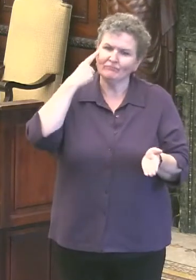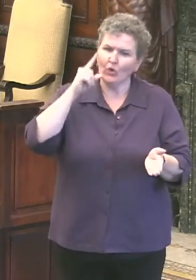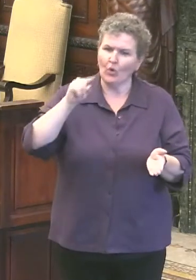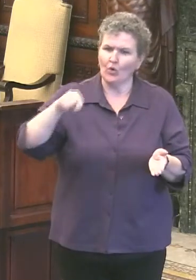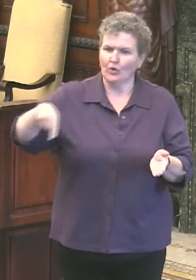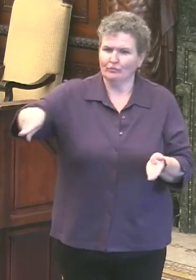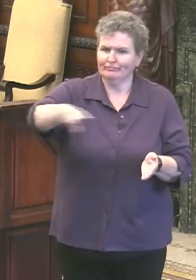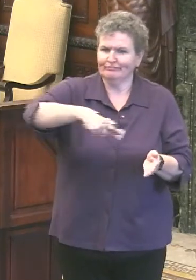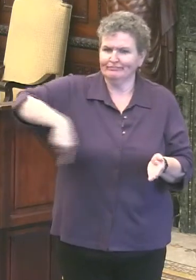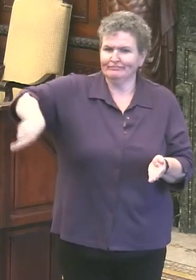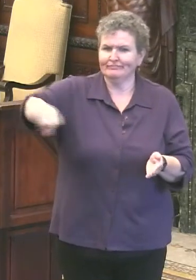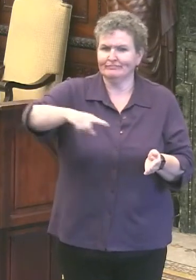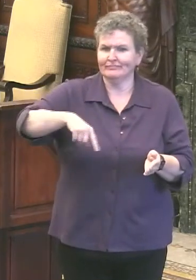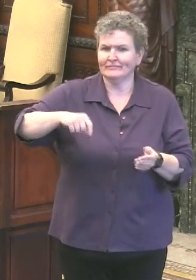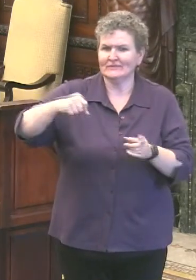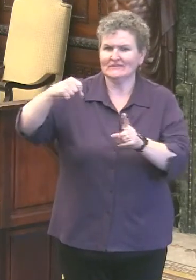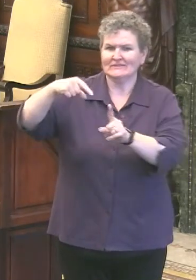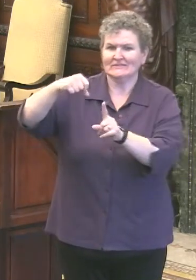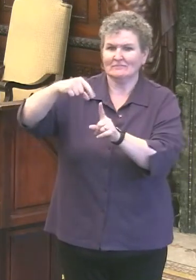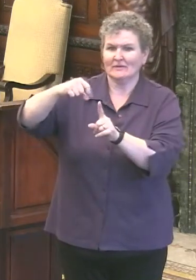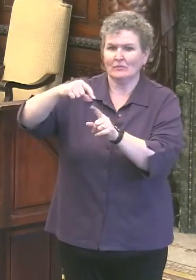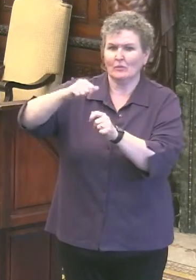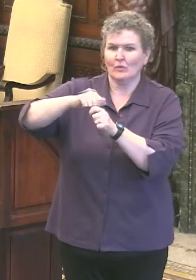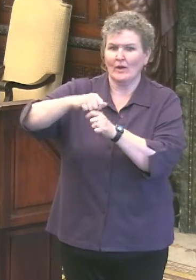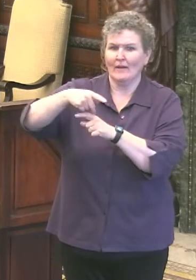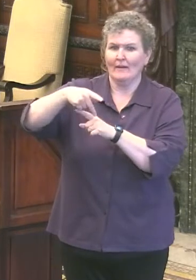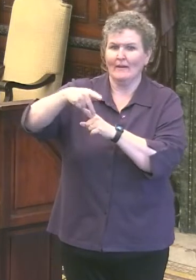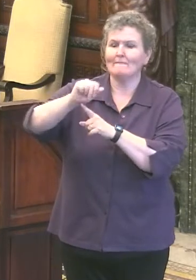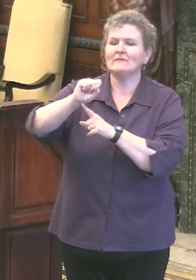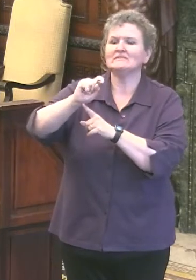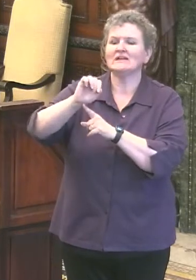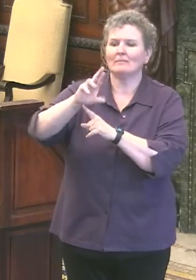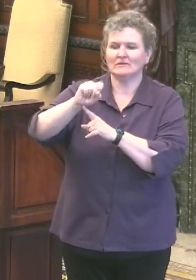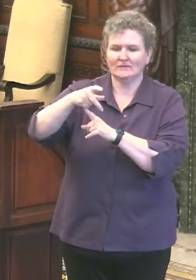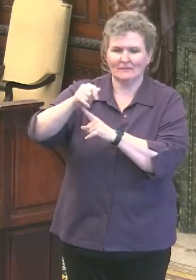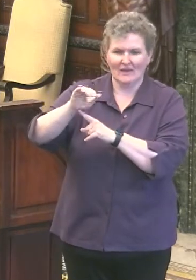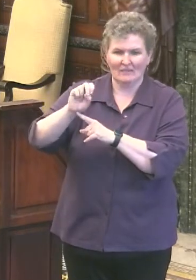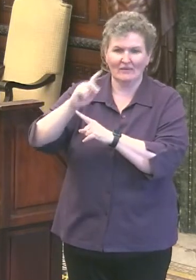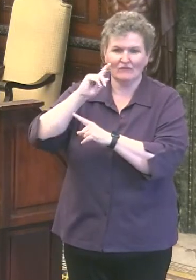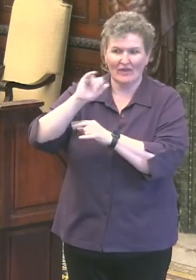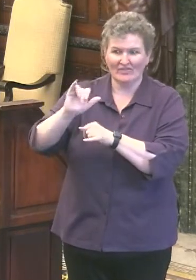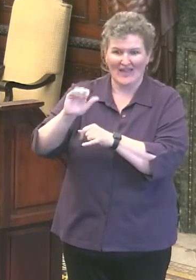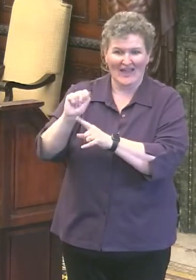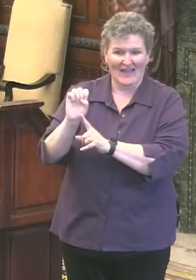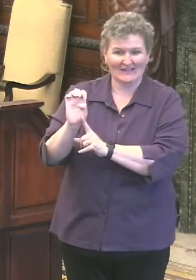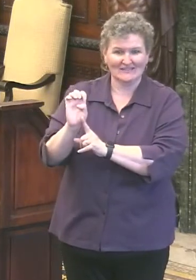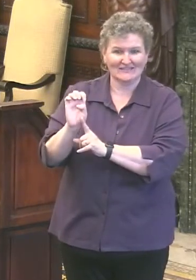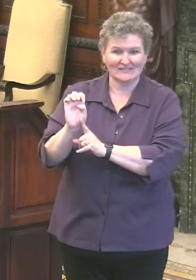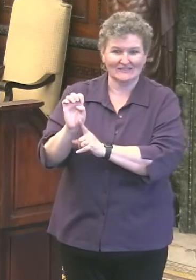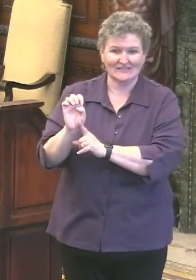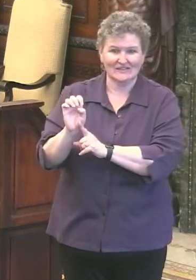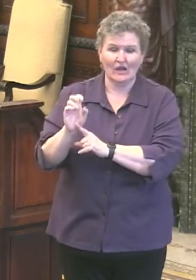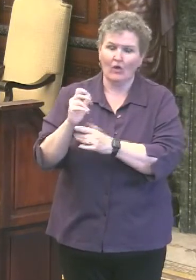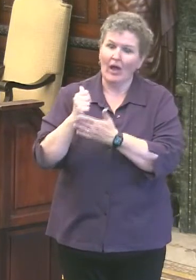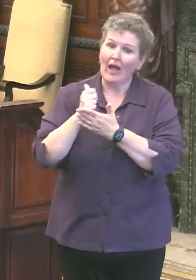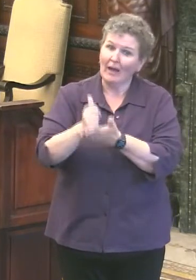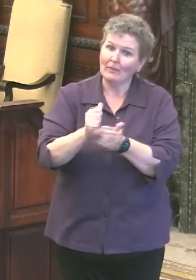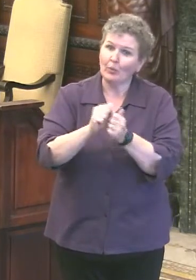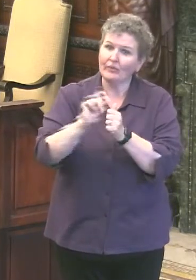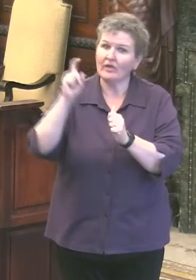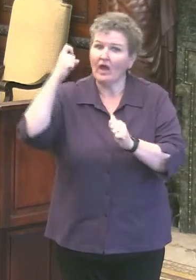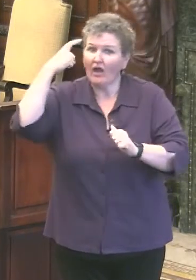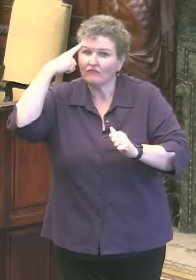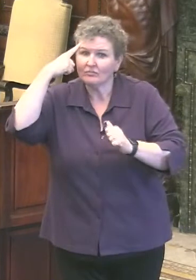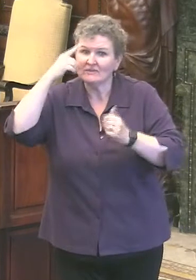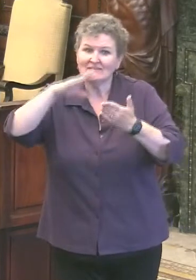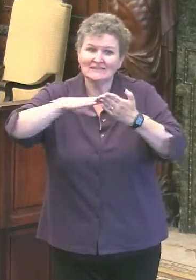stimulus package that is being discussed in Washington, and it would help local governments and cities to offset